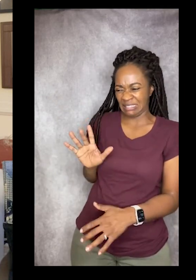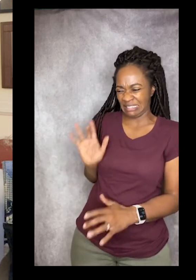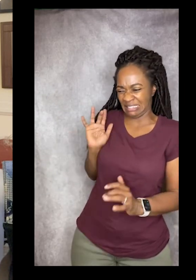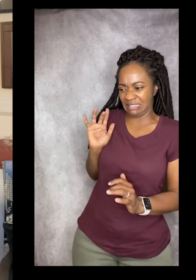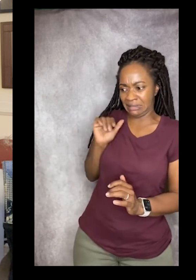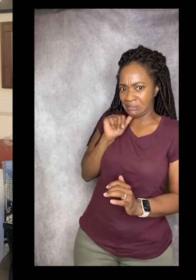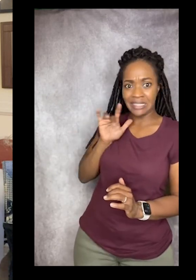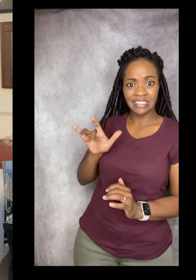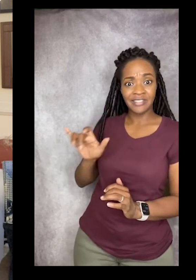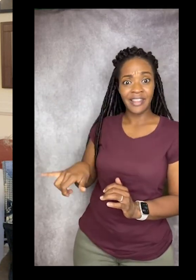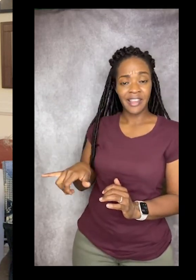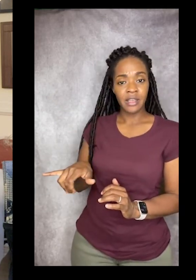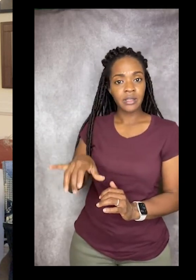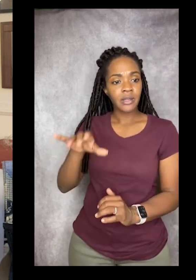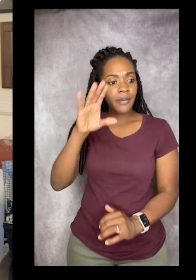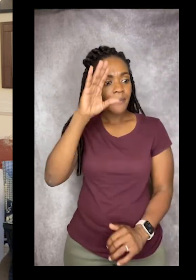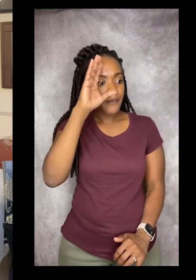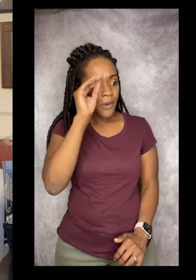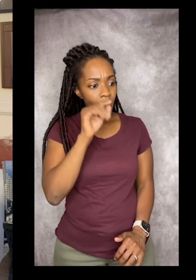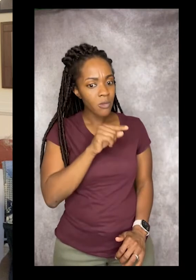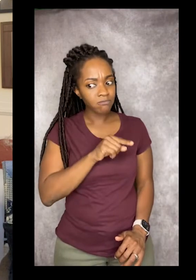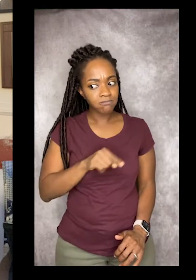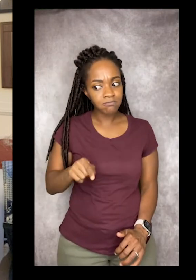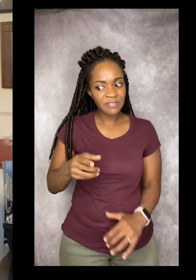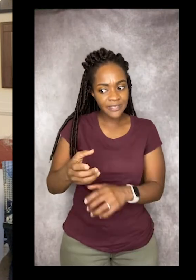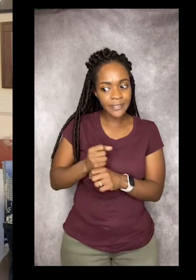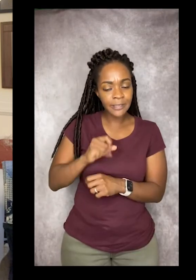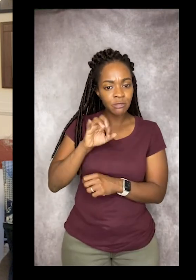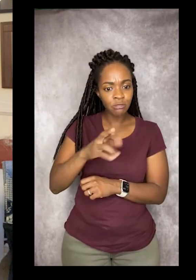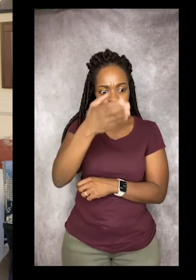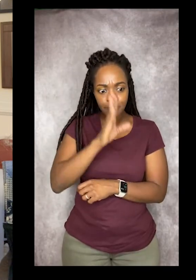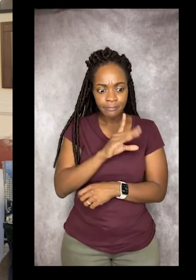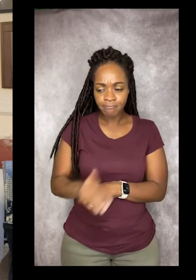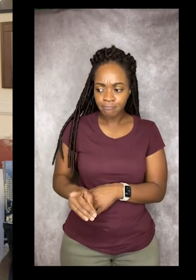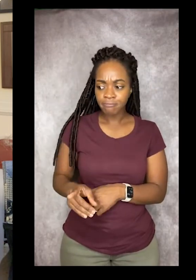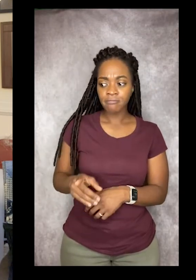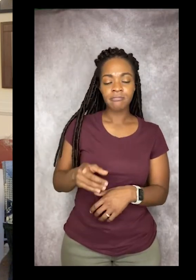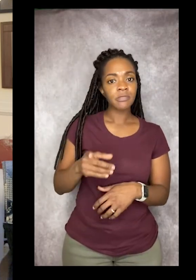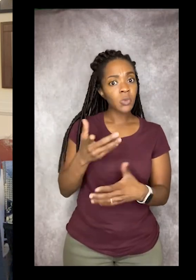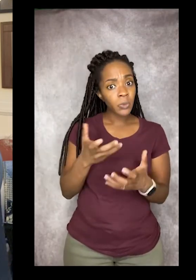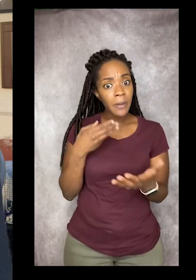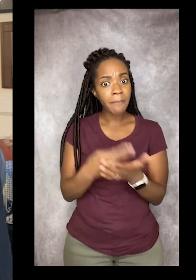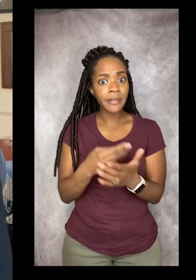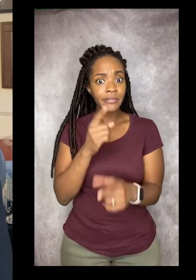that. Boy, reach under there and pick that goddamn jar back up. You want money, don't